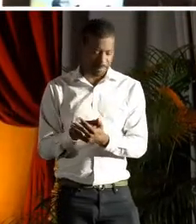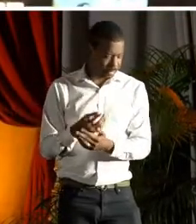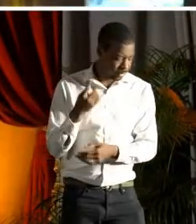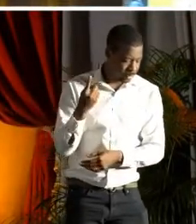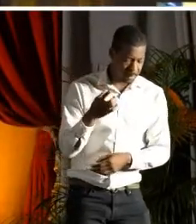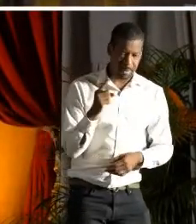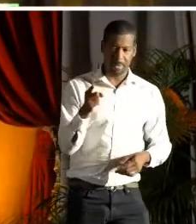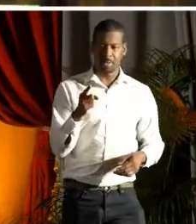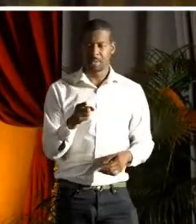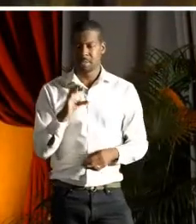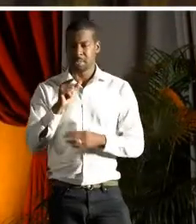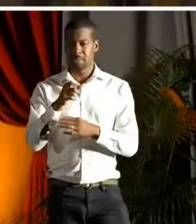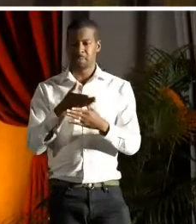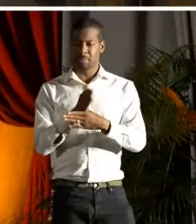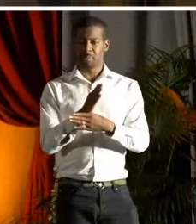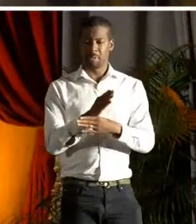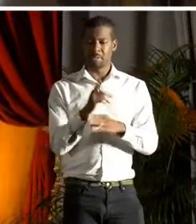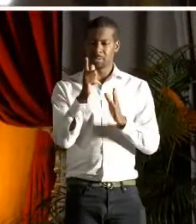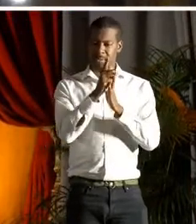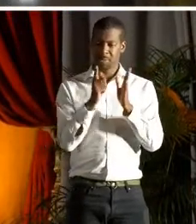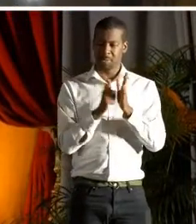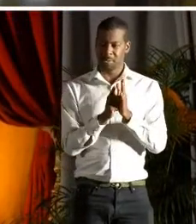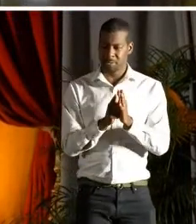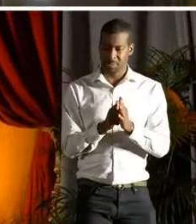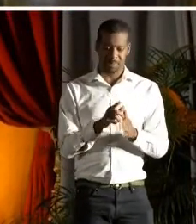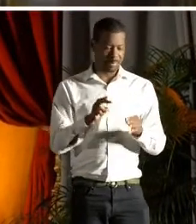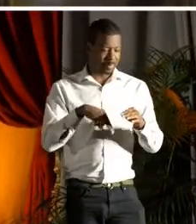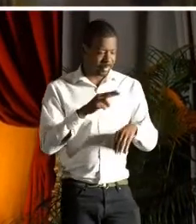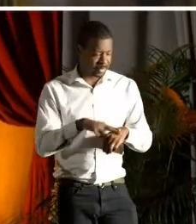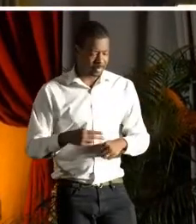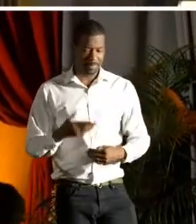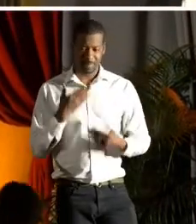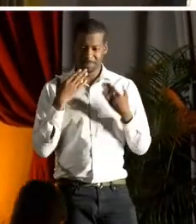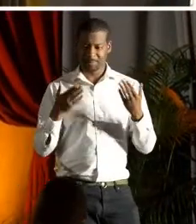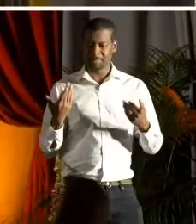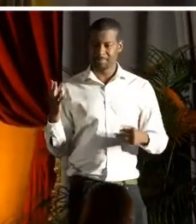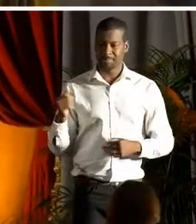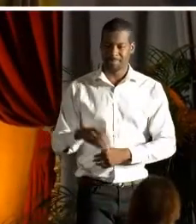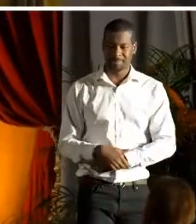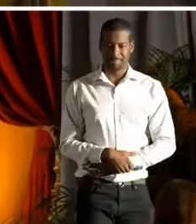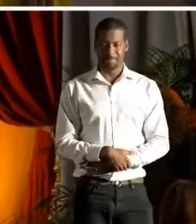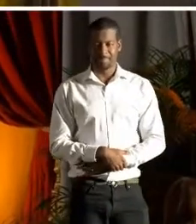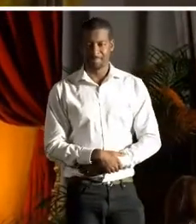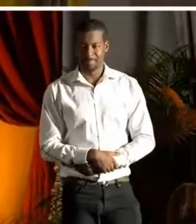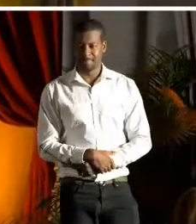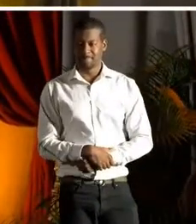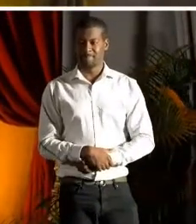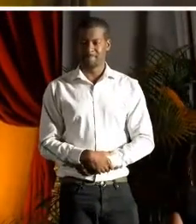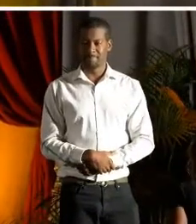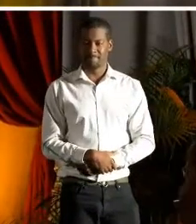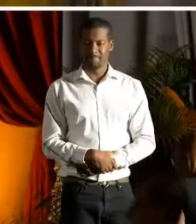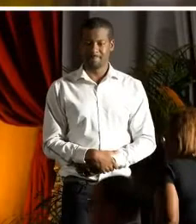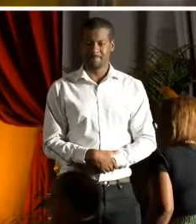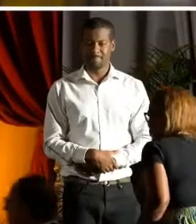premier civil rights attorneys in our nation. Thank you all for being here.